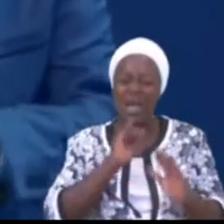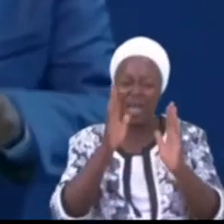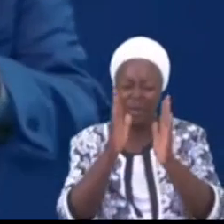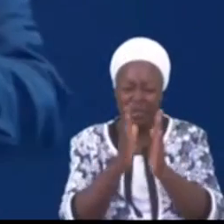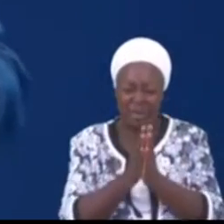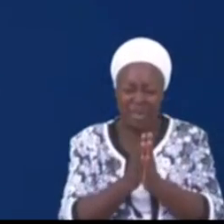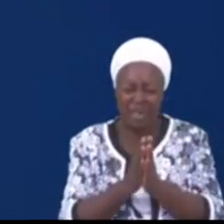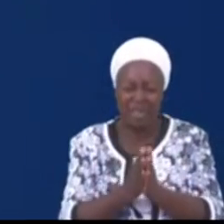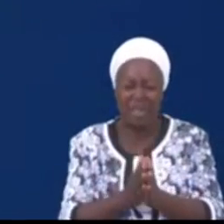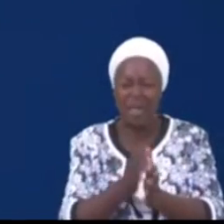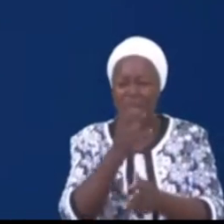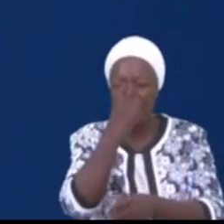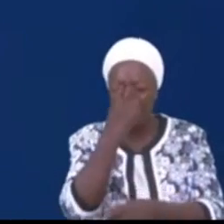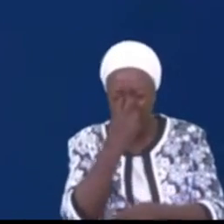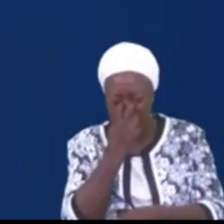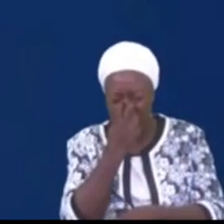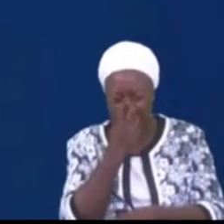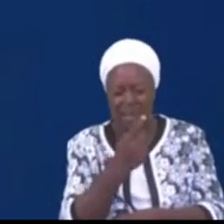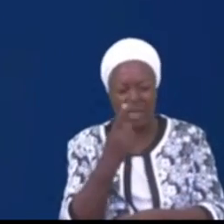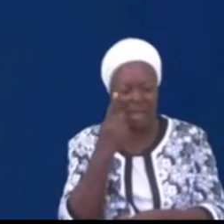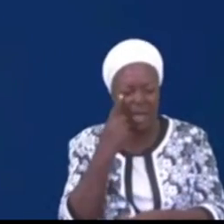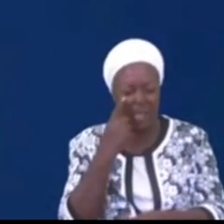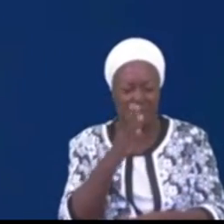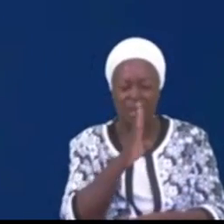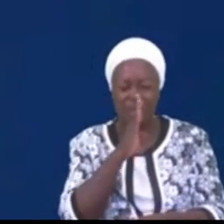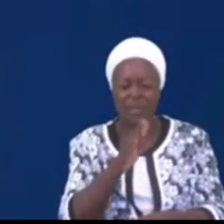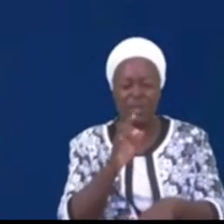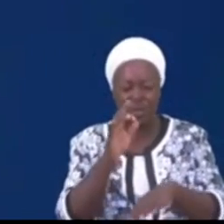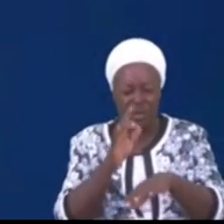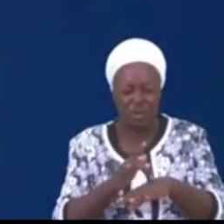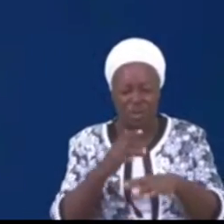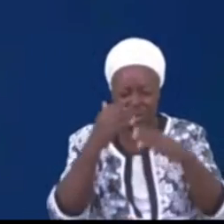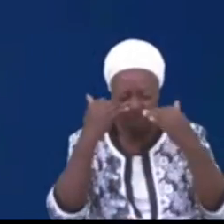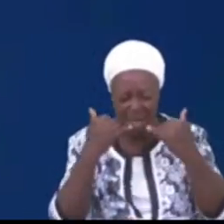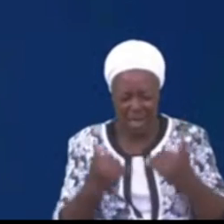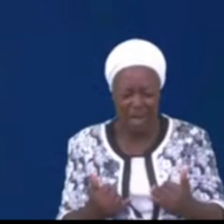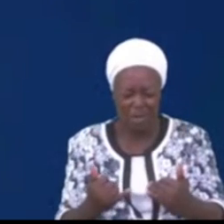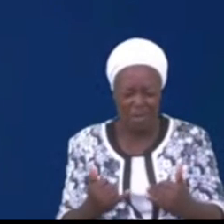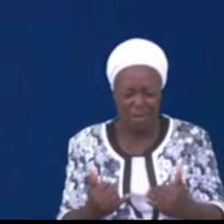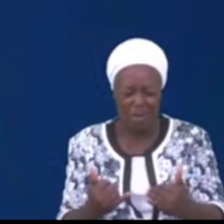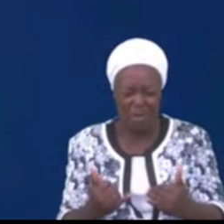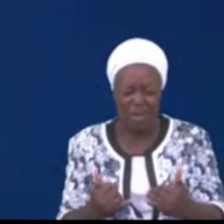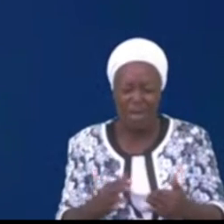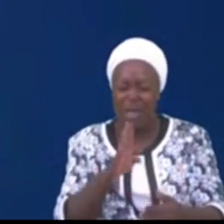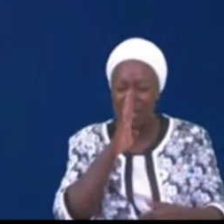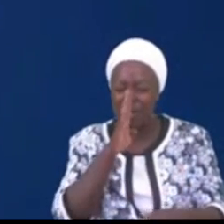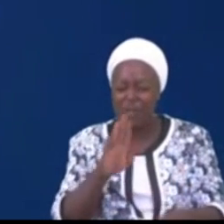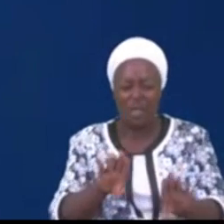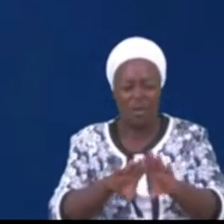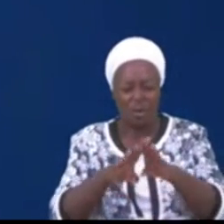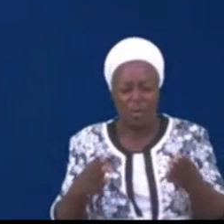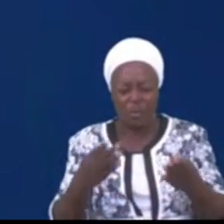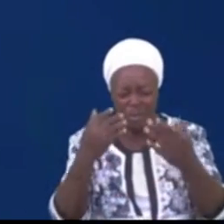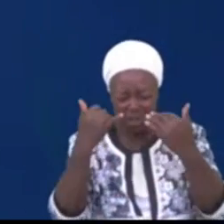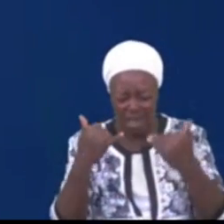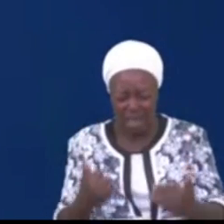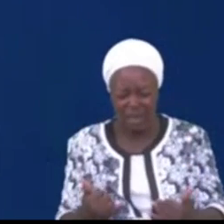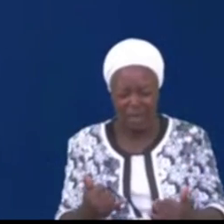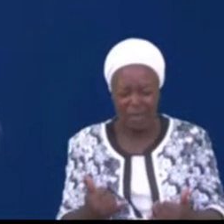blind eyes be touched right now. Be opened right